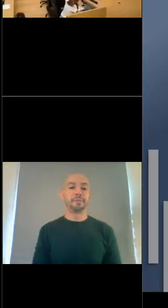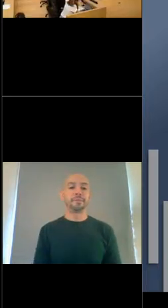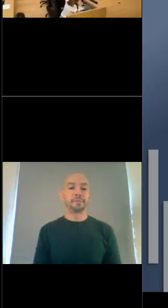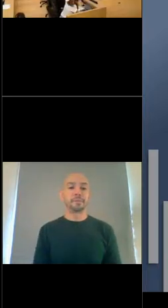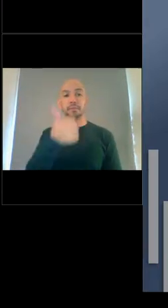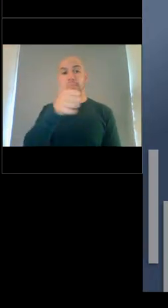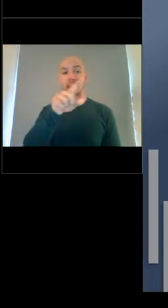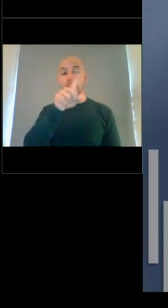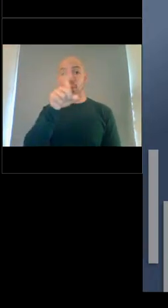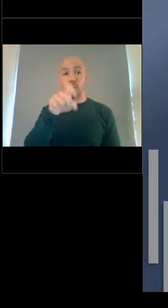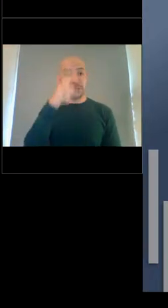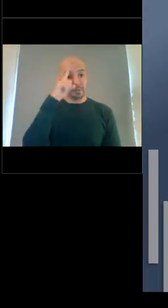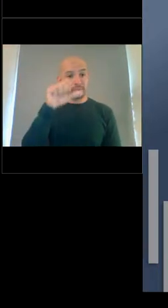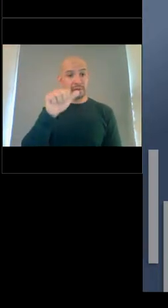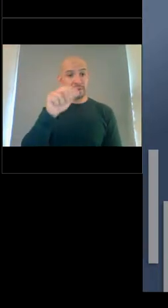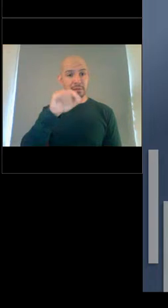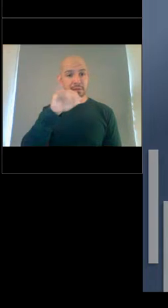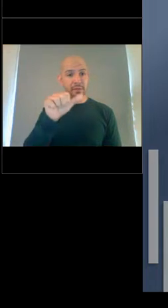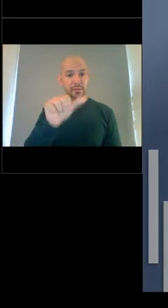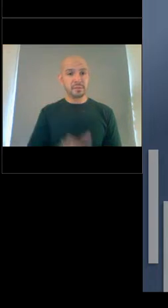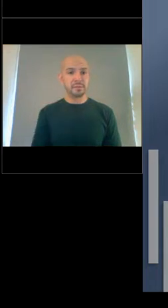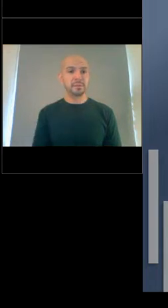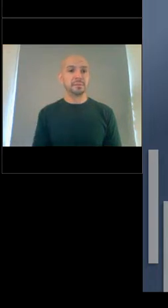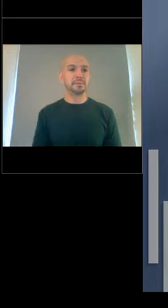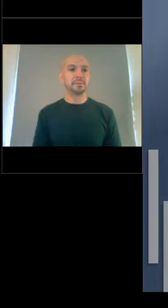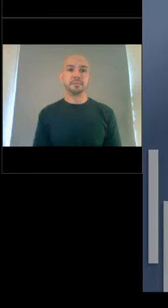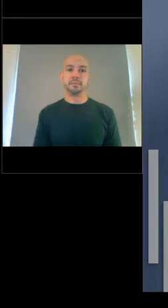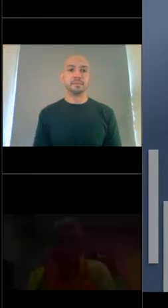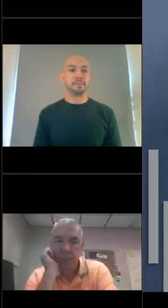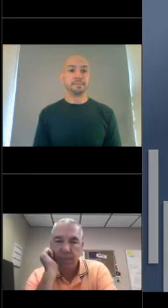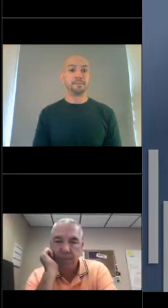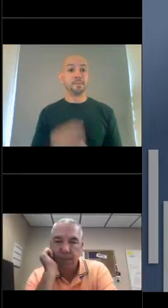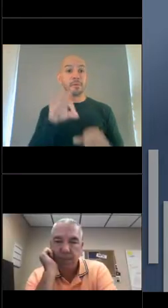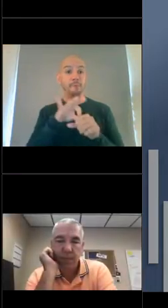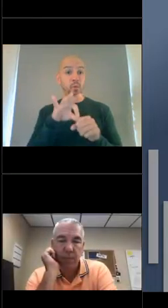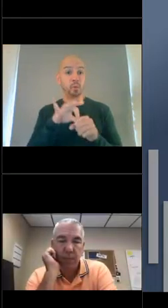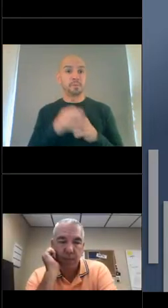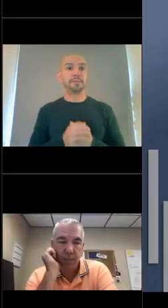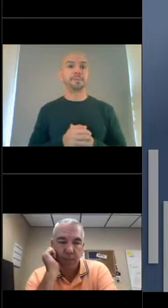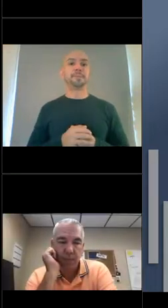questions for anya i'll entertain a motion